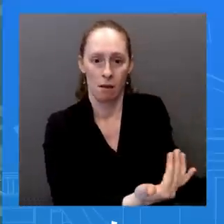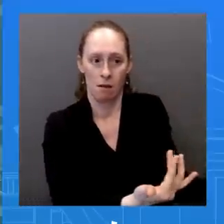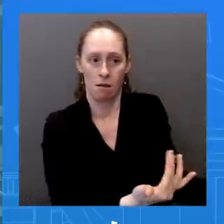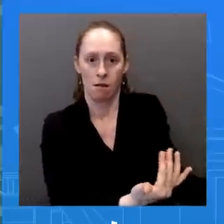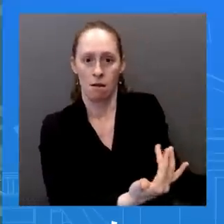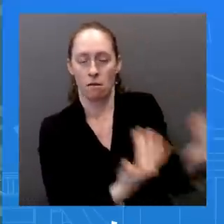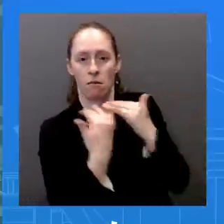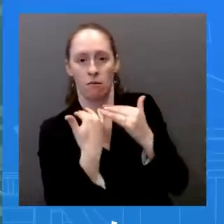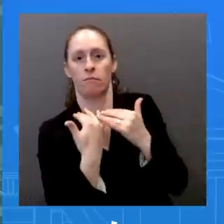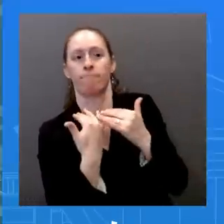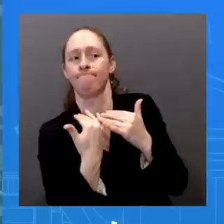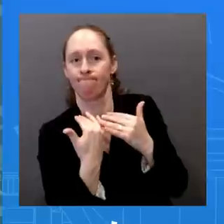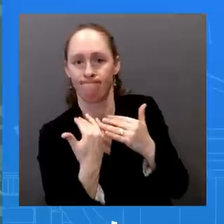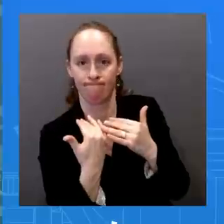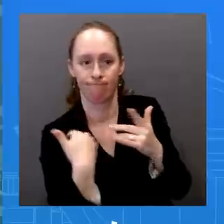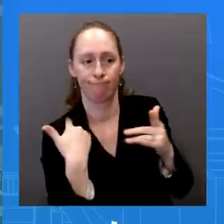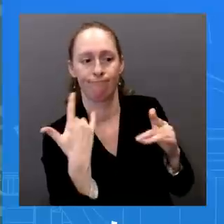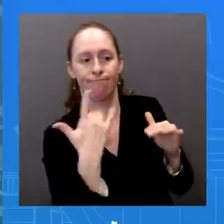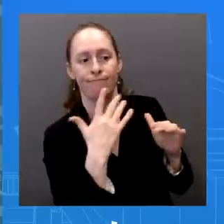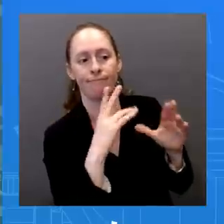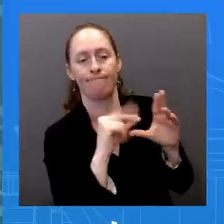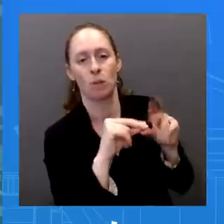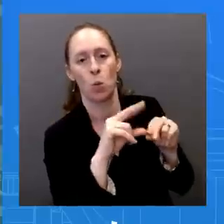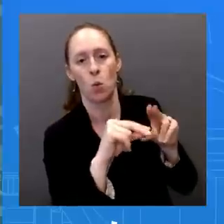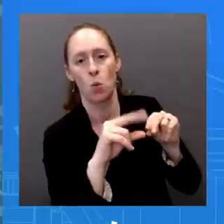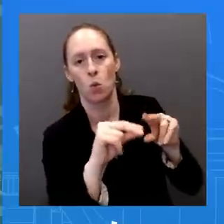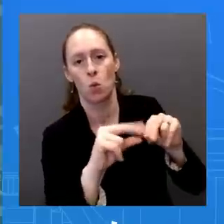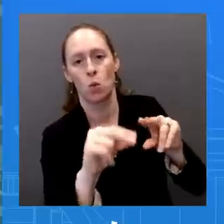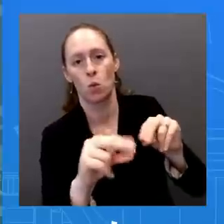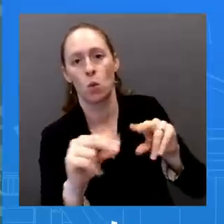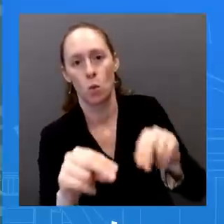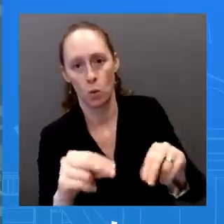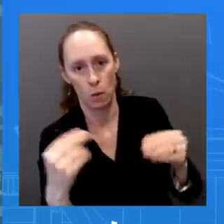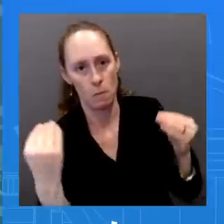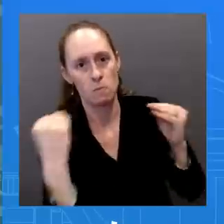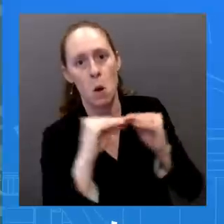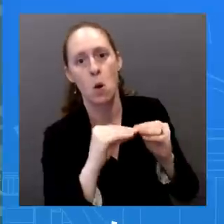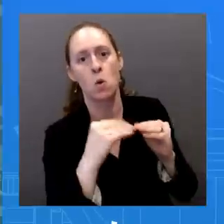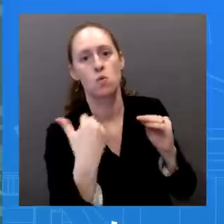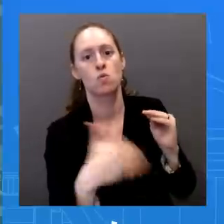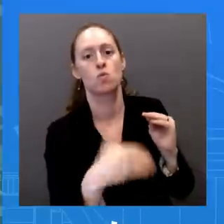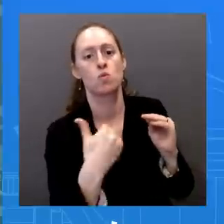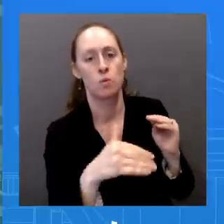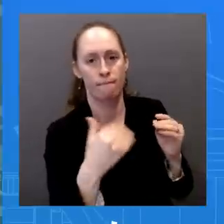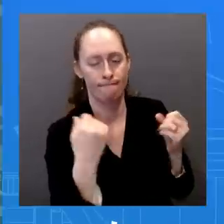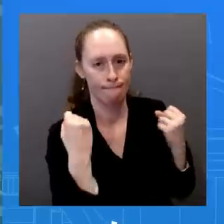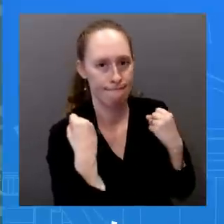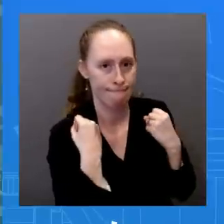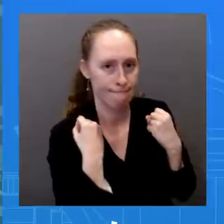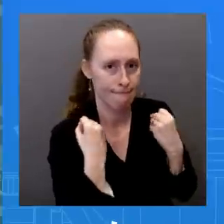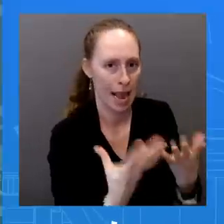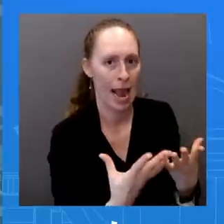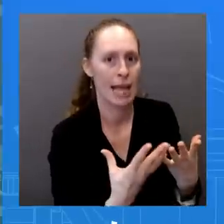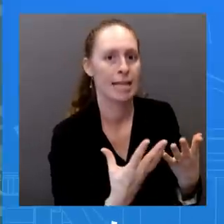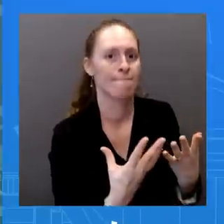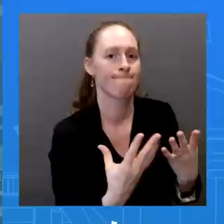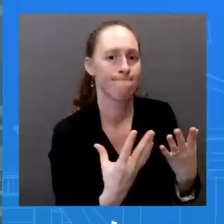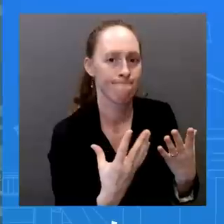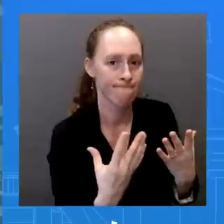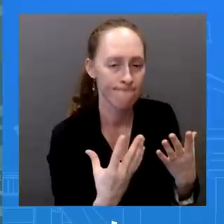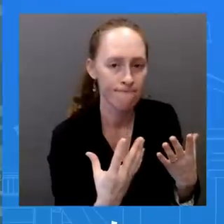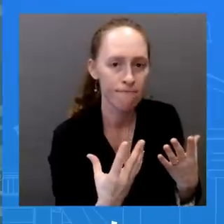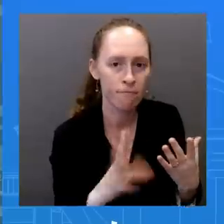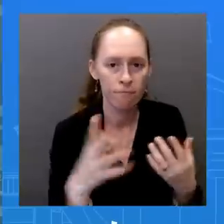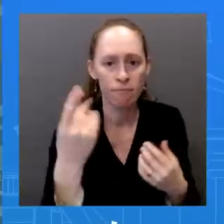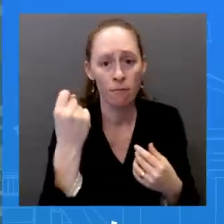seen how historic the numbers have been and make sure that we are expelling folks. But here's the thing, you know, and we have said this